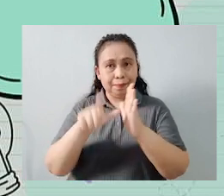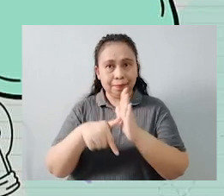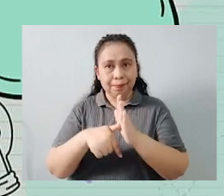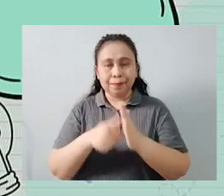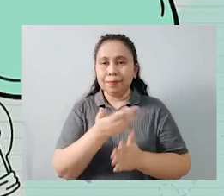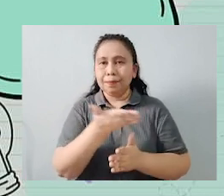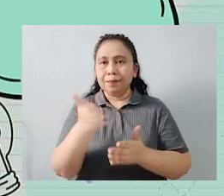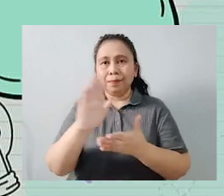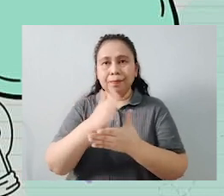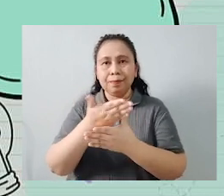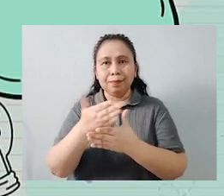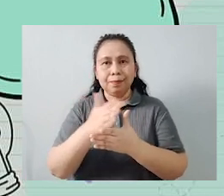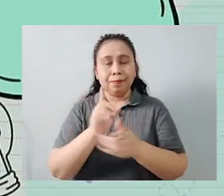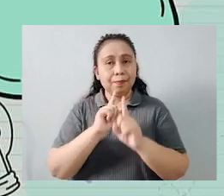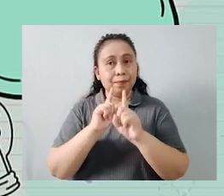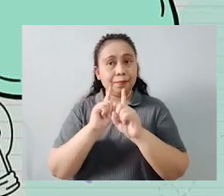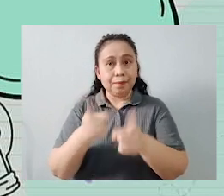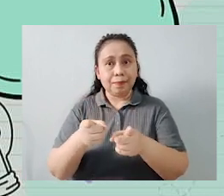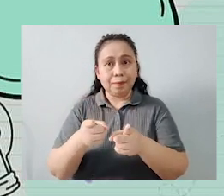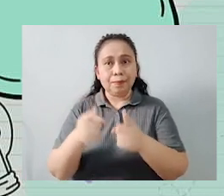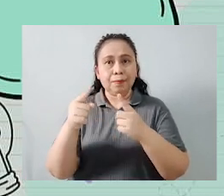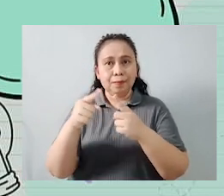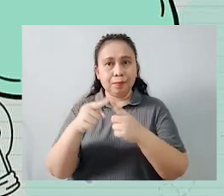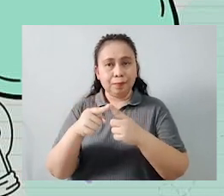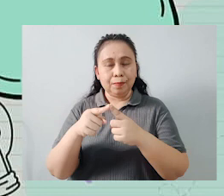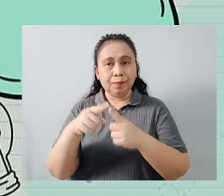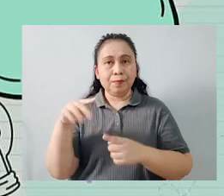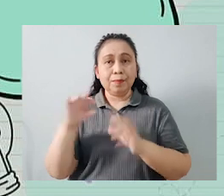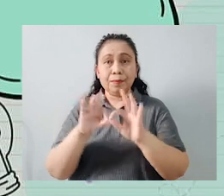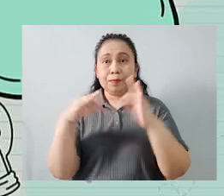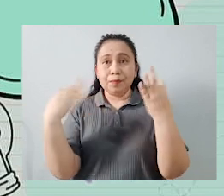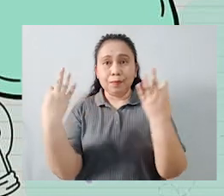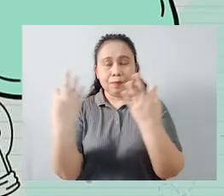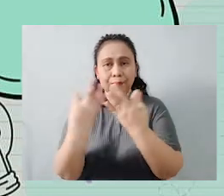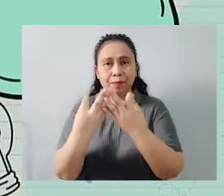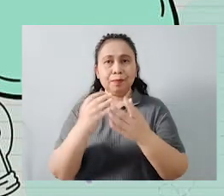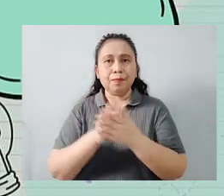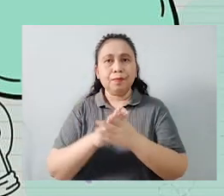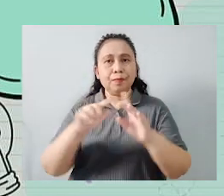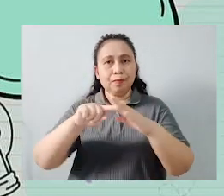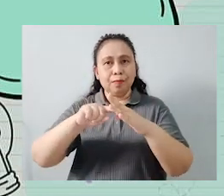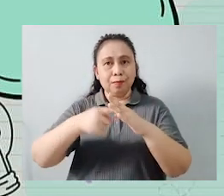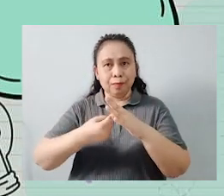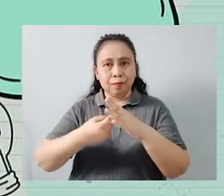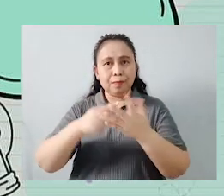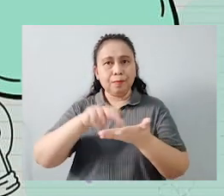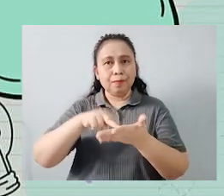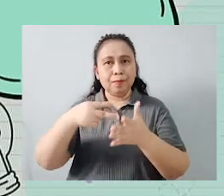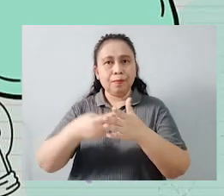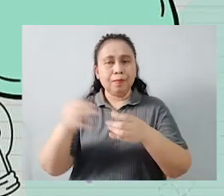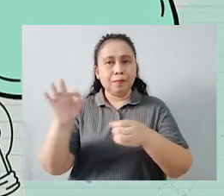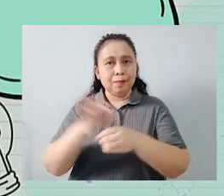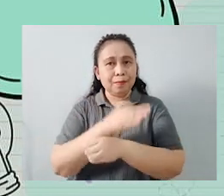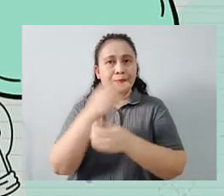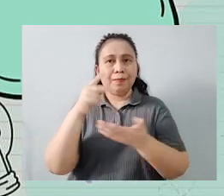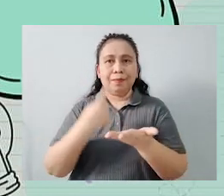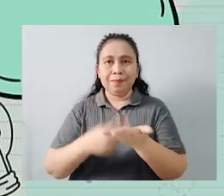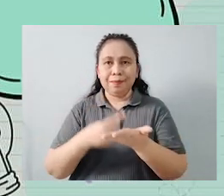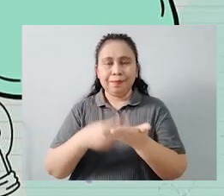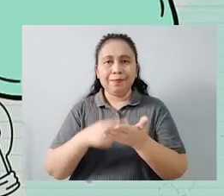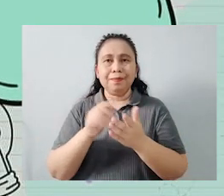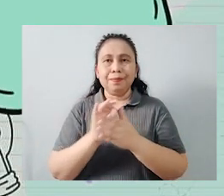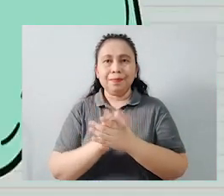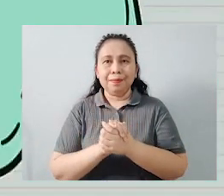Later, you may also share and discuss these answers to your family members to initiate a meaningful and relevant